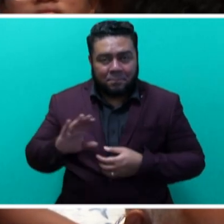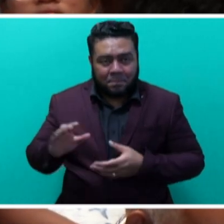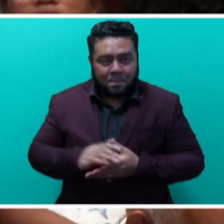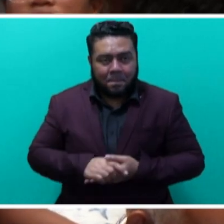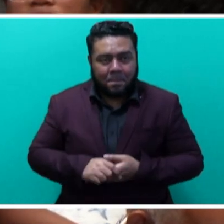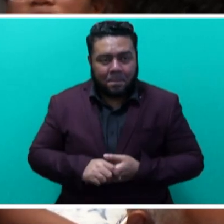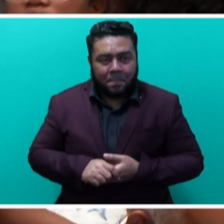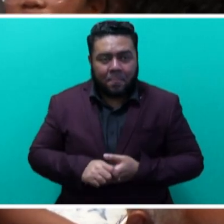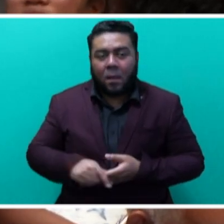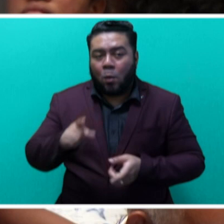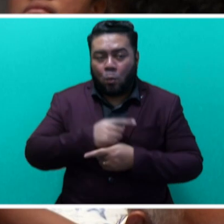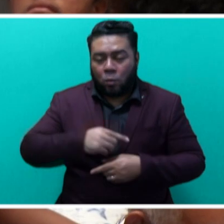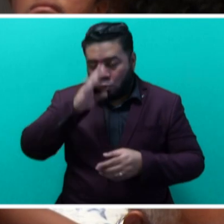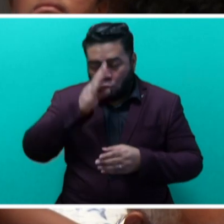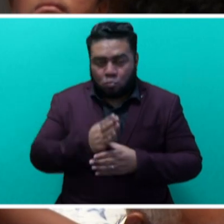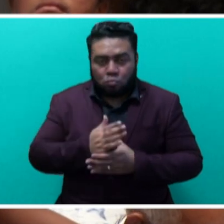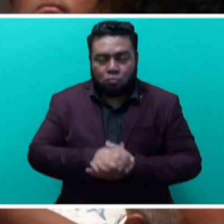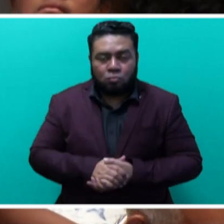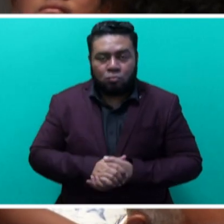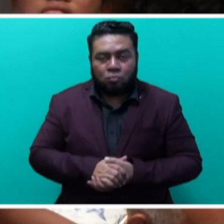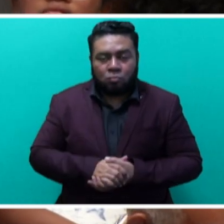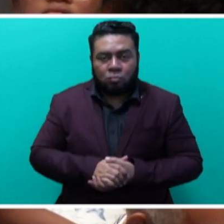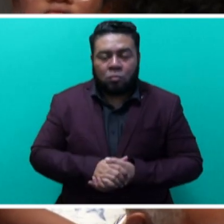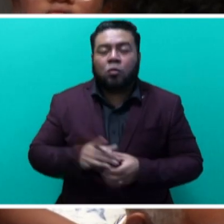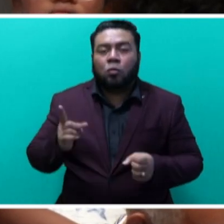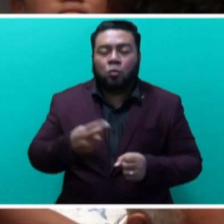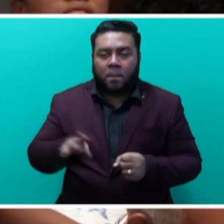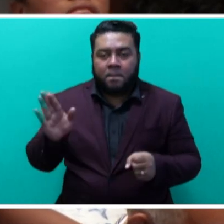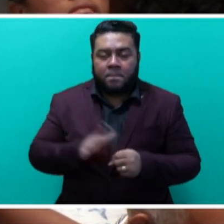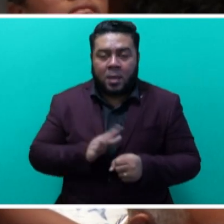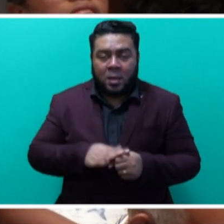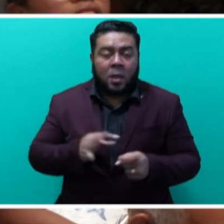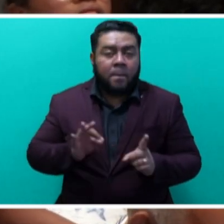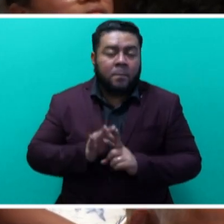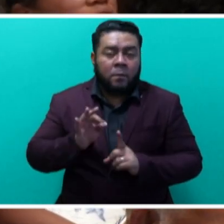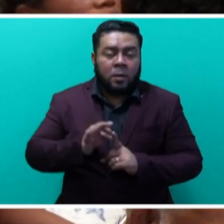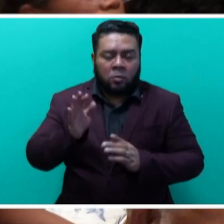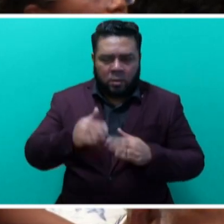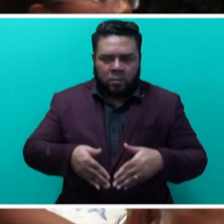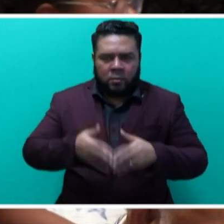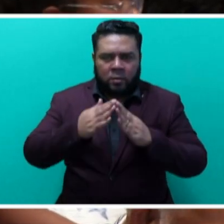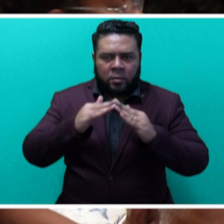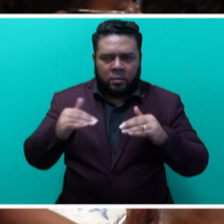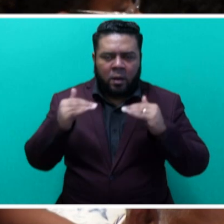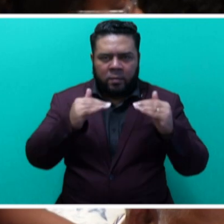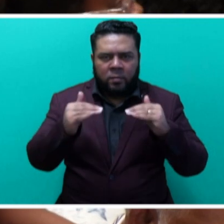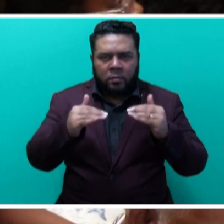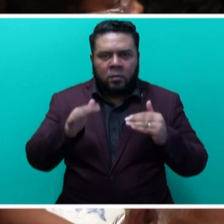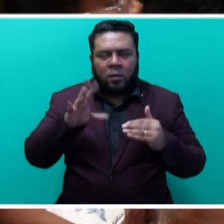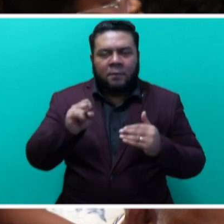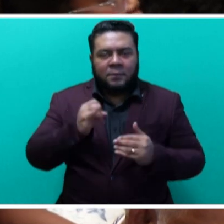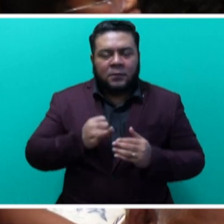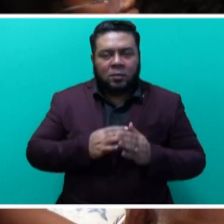we are of the hope to make improvements to the setup of the